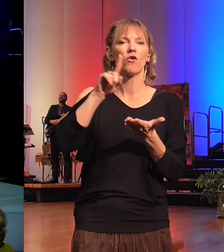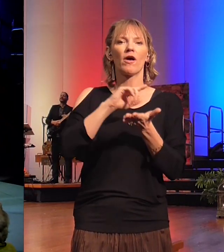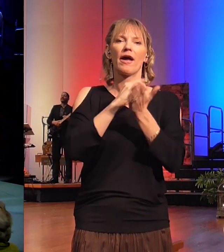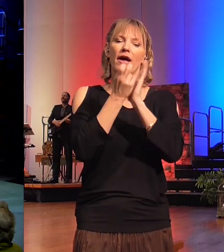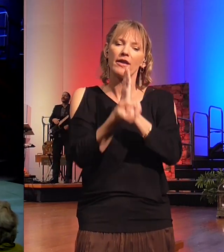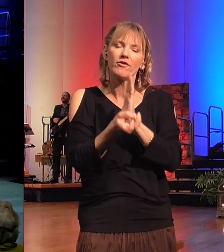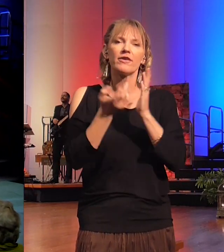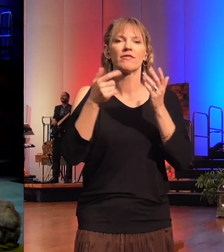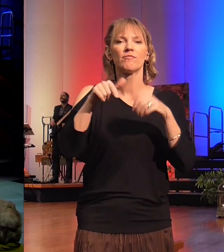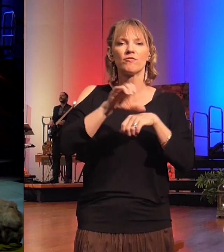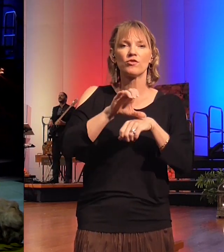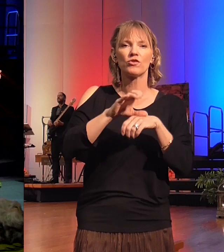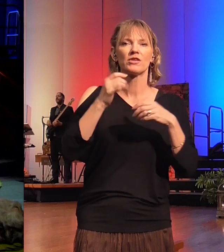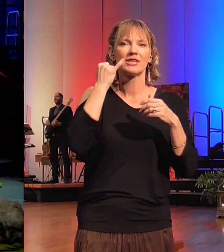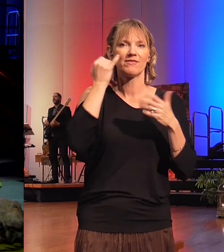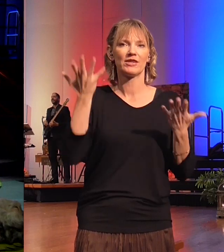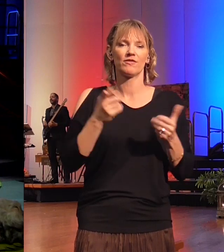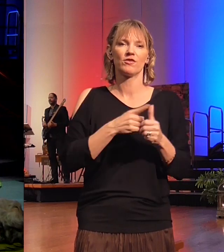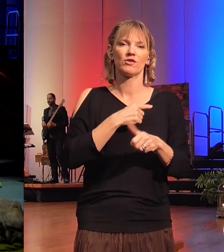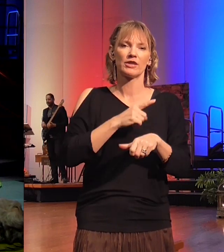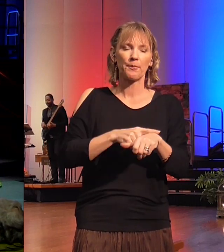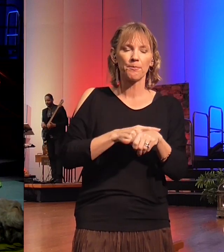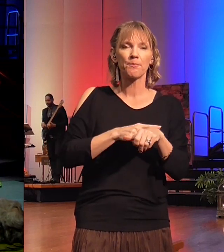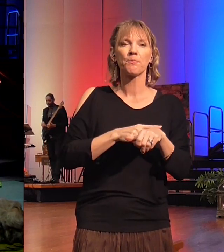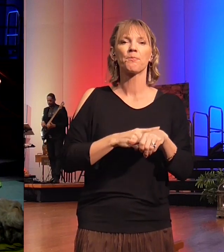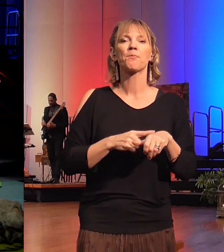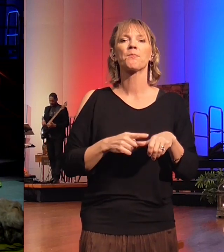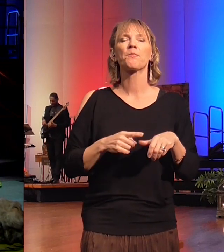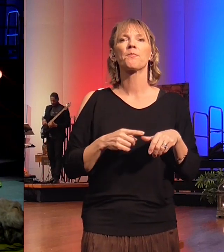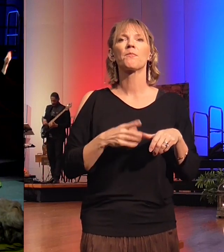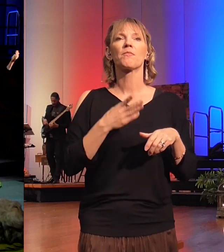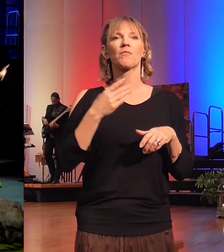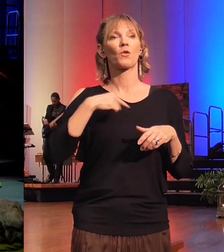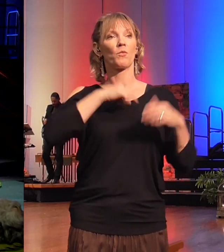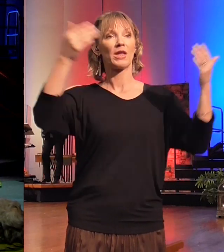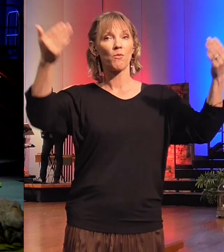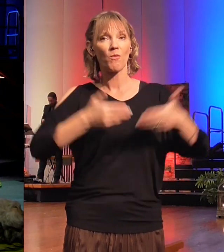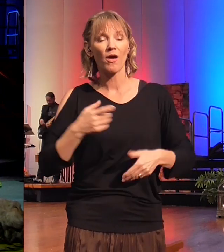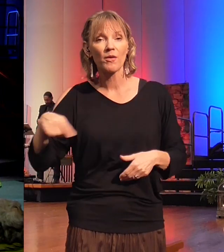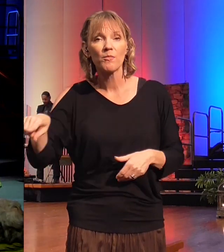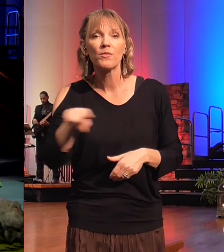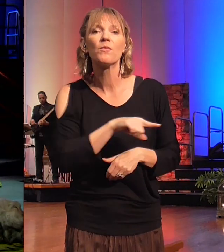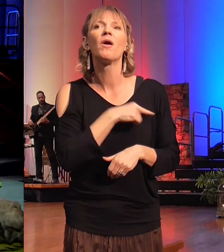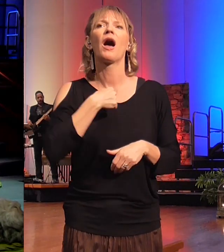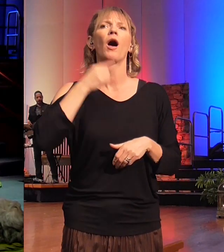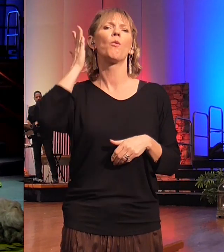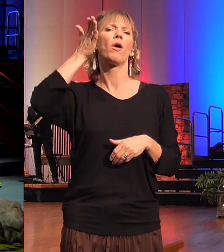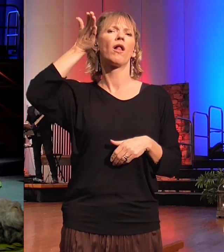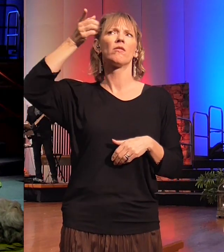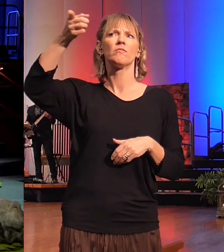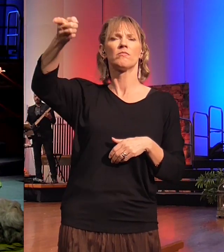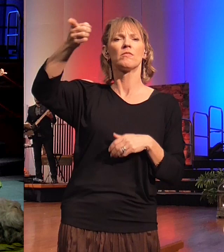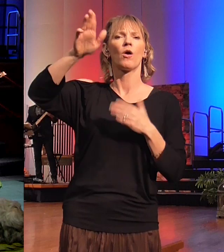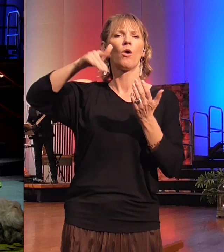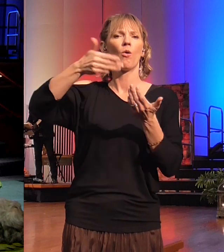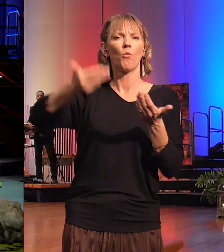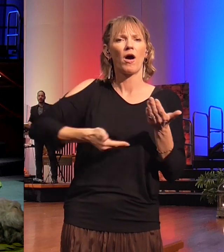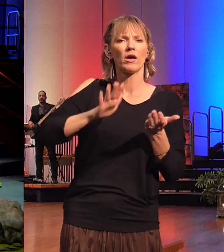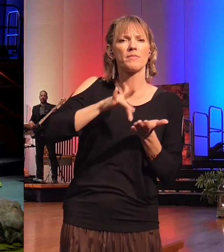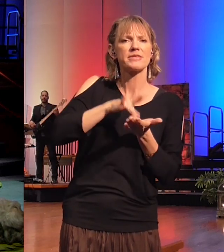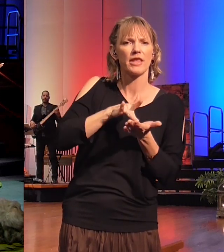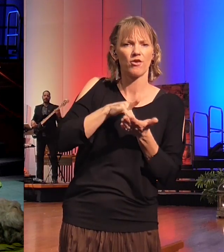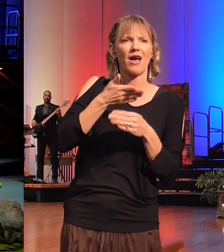today, if you're here for the first time. And we welcome you. And I'll be at the Welcome Center right after church. And